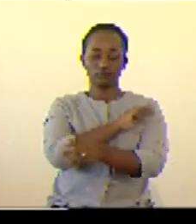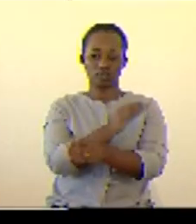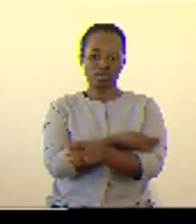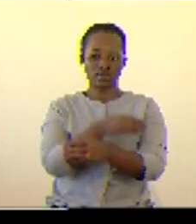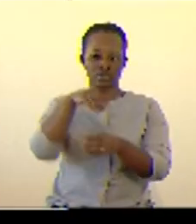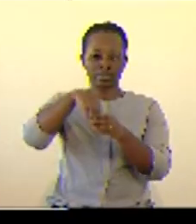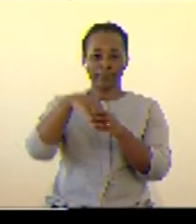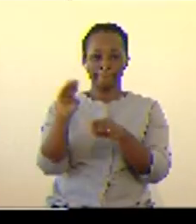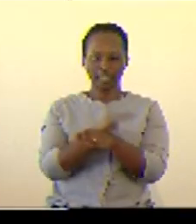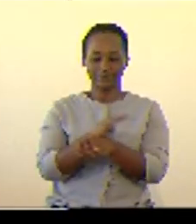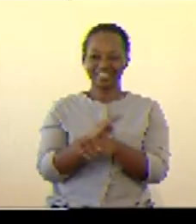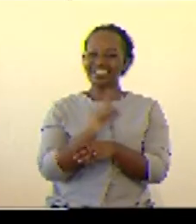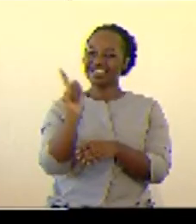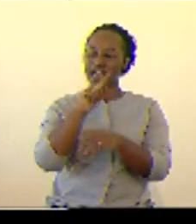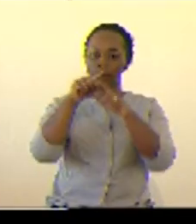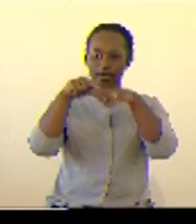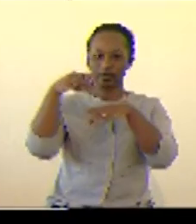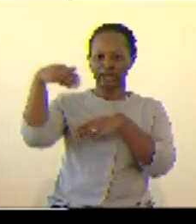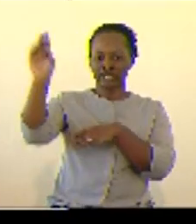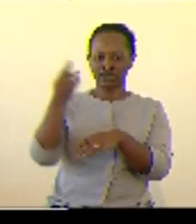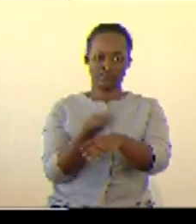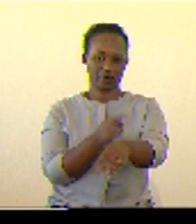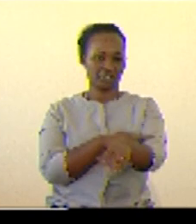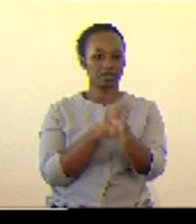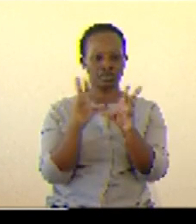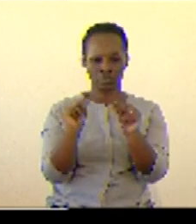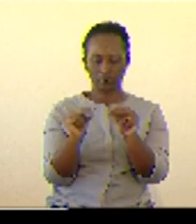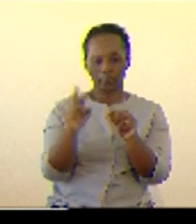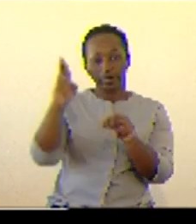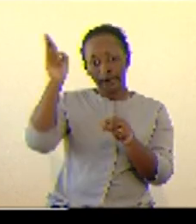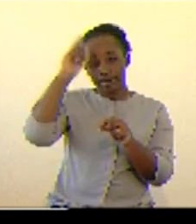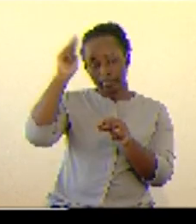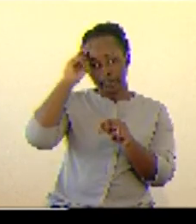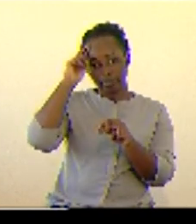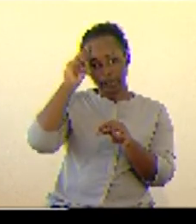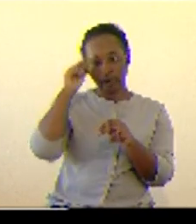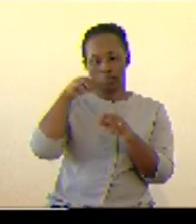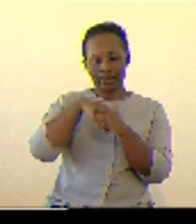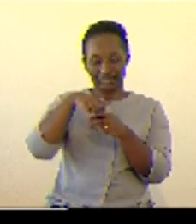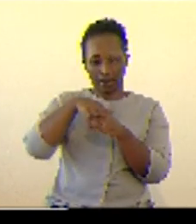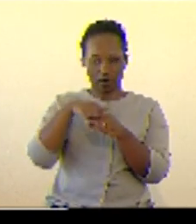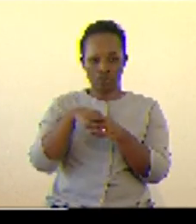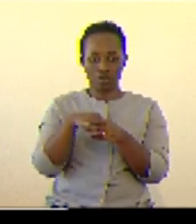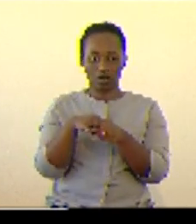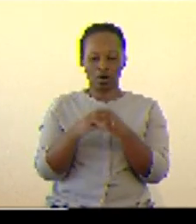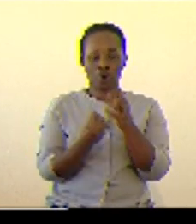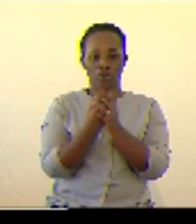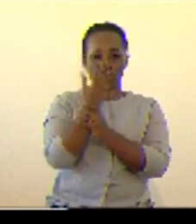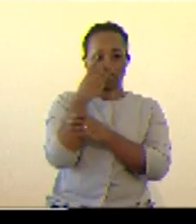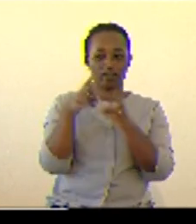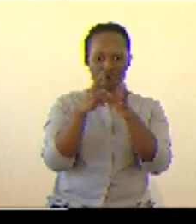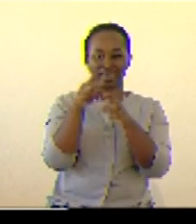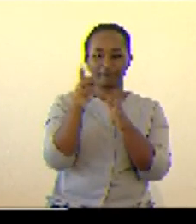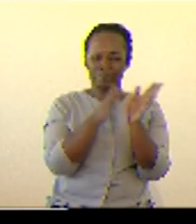business. It does not depend on external resources. Remember here, with internal growth strategies, these are generated by the